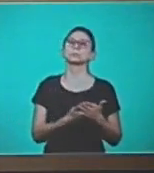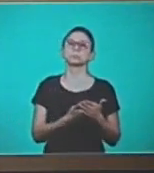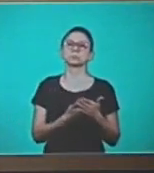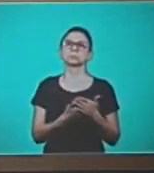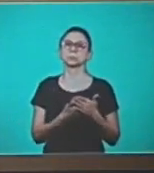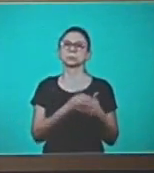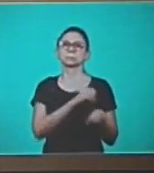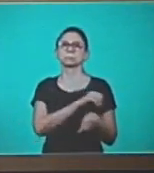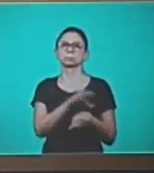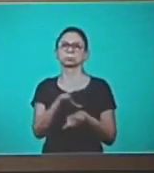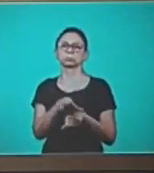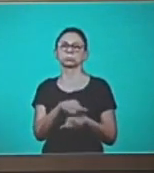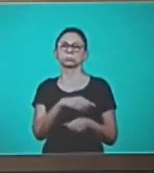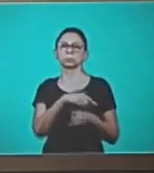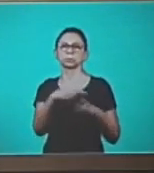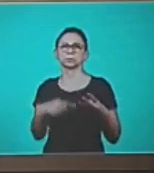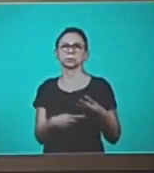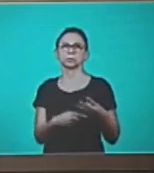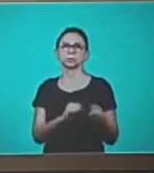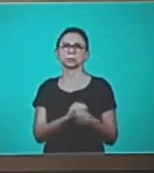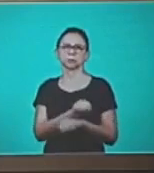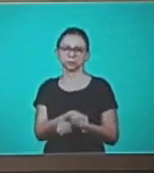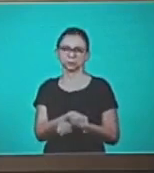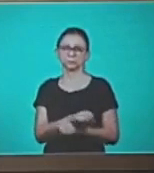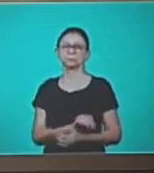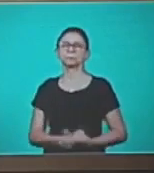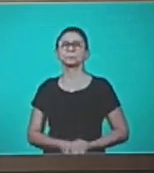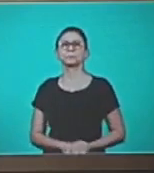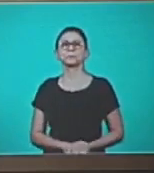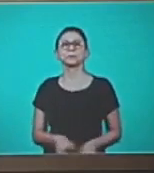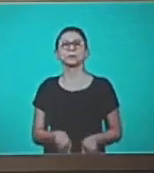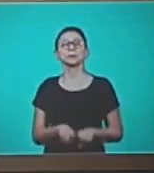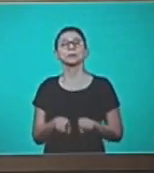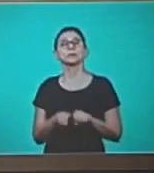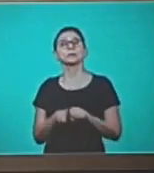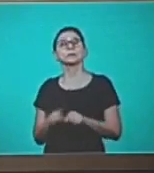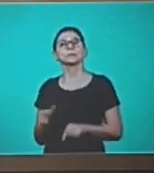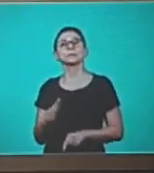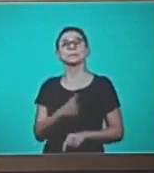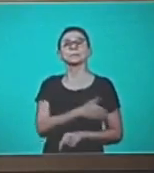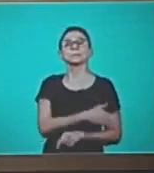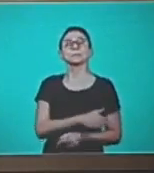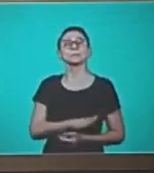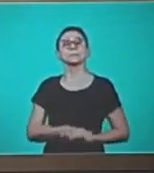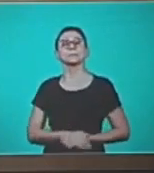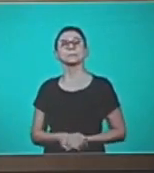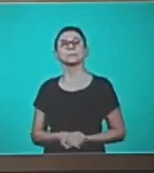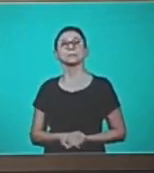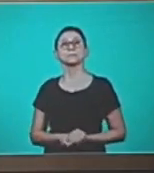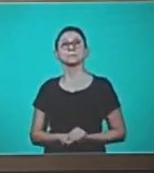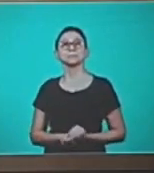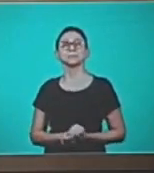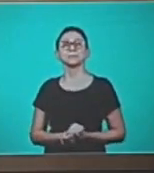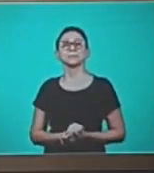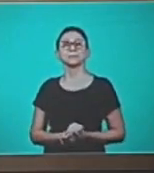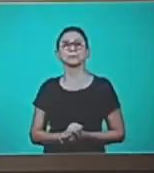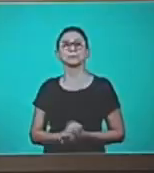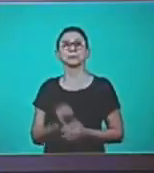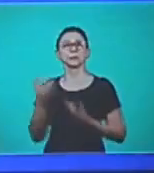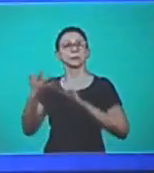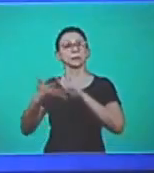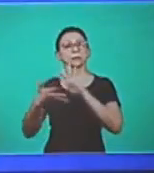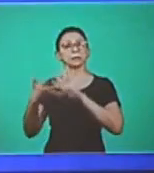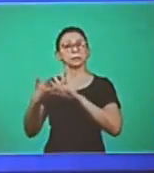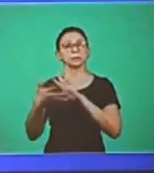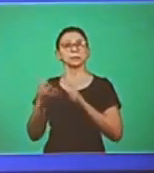a class that was given in each one of those three seminars. There's also a seminar that's important,